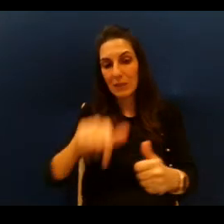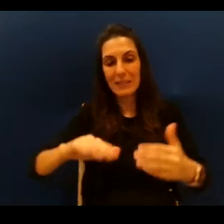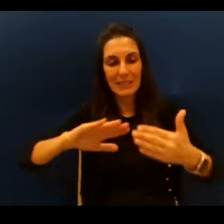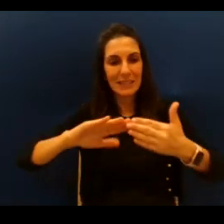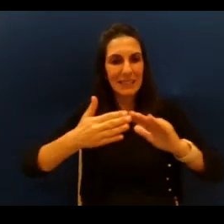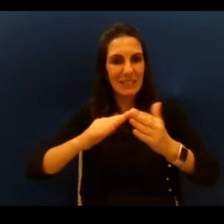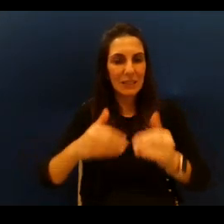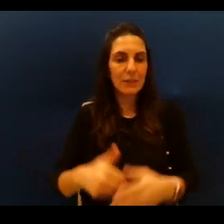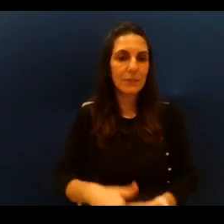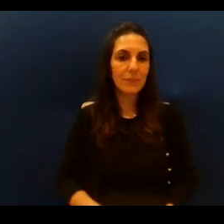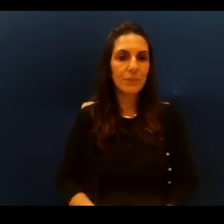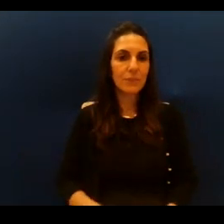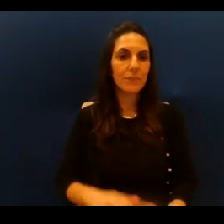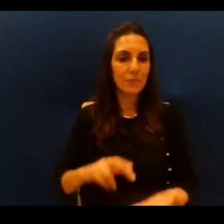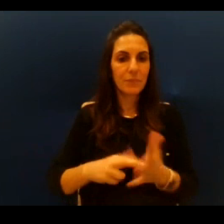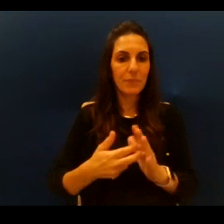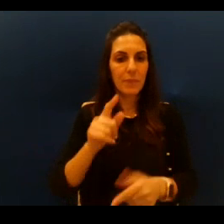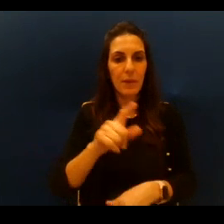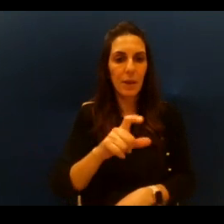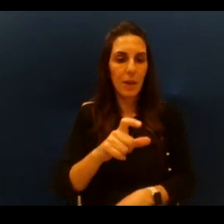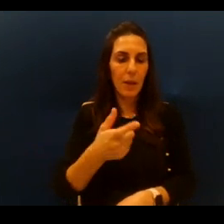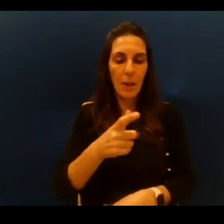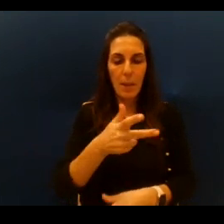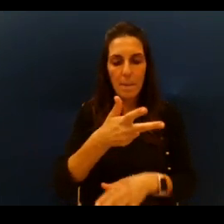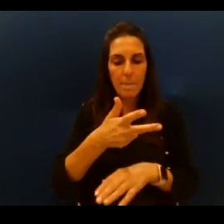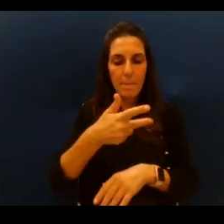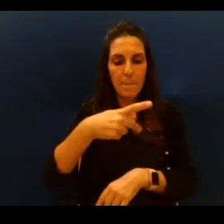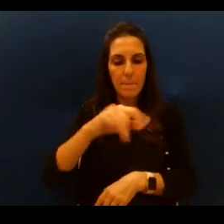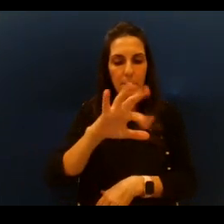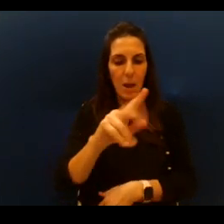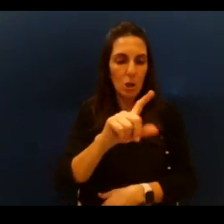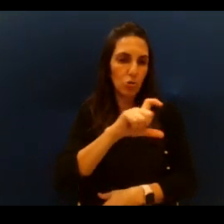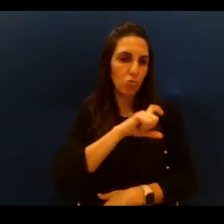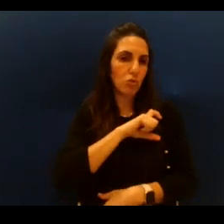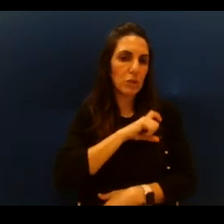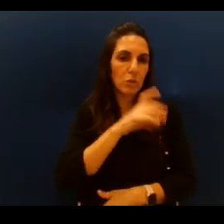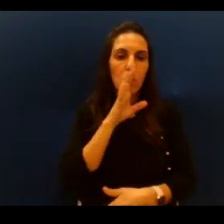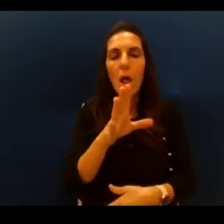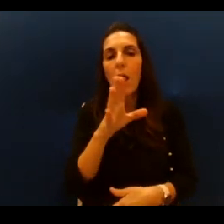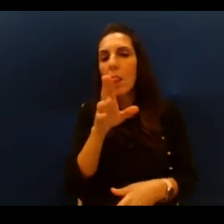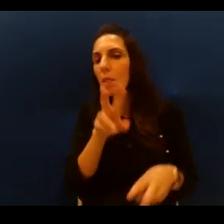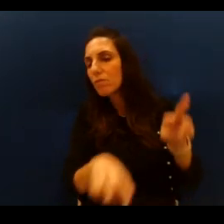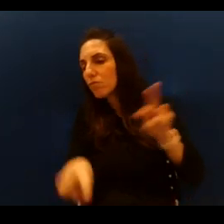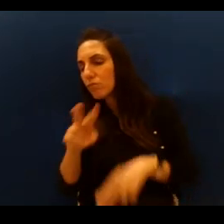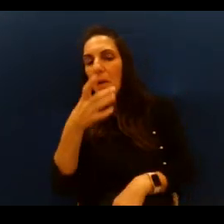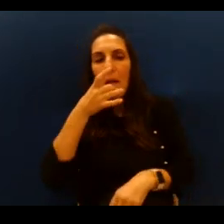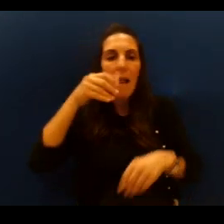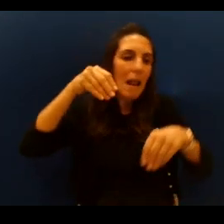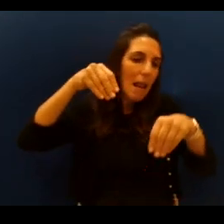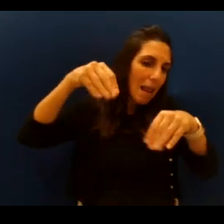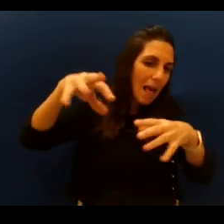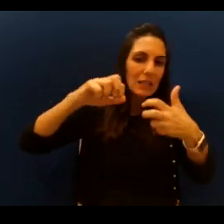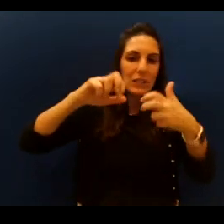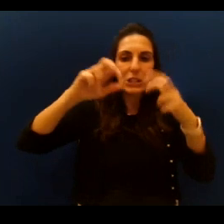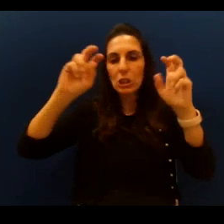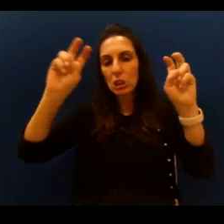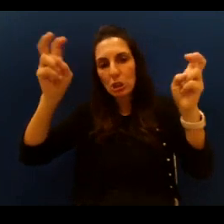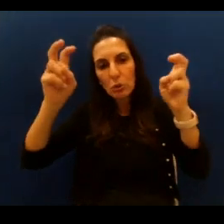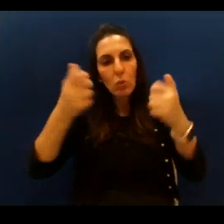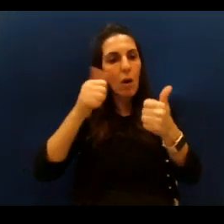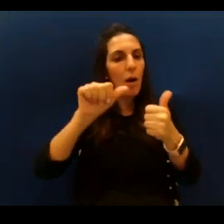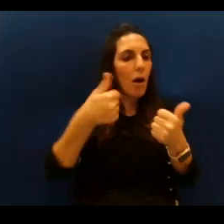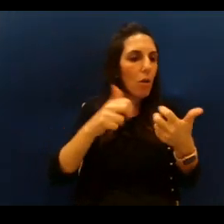being that the park rangers usually helps, take a look at the lighting issues, any other problem